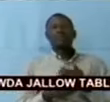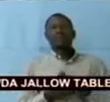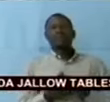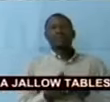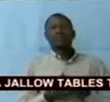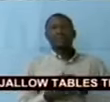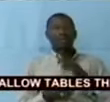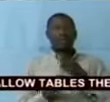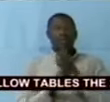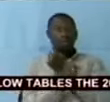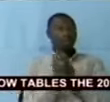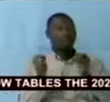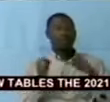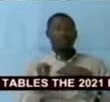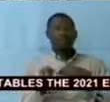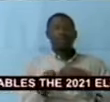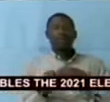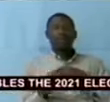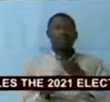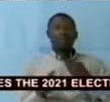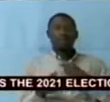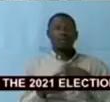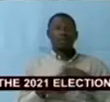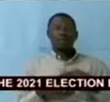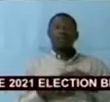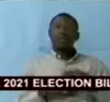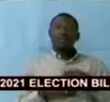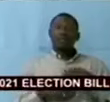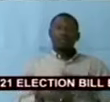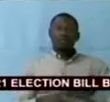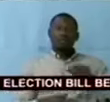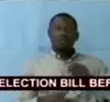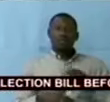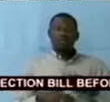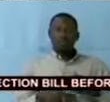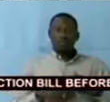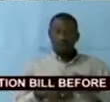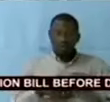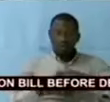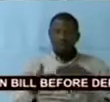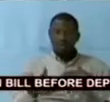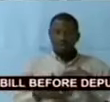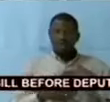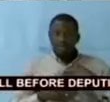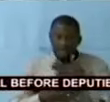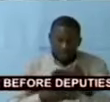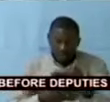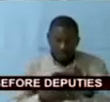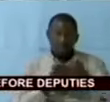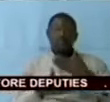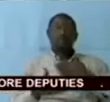saved me, and that's why my son went over and hit the dashboard. Hold